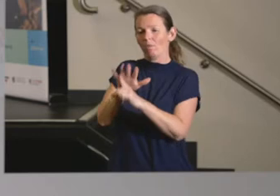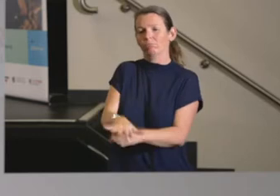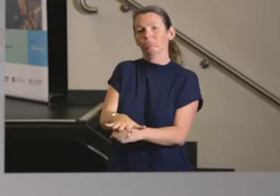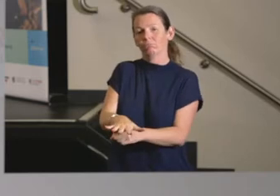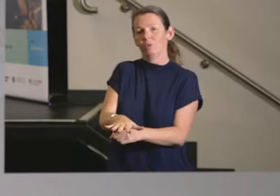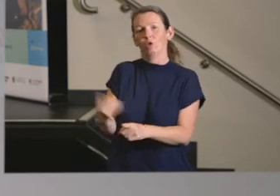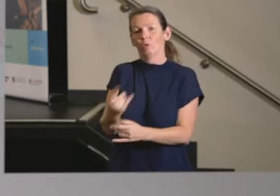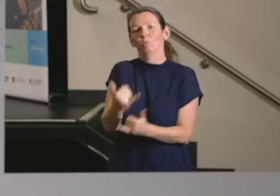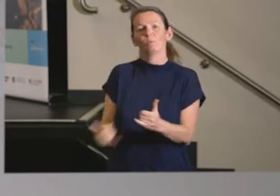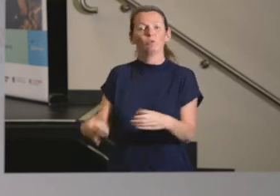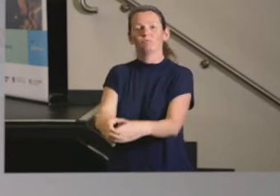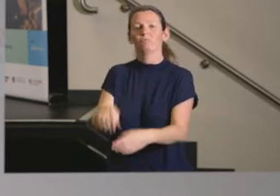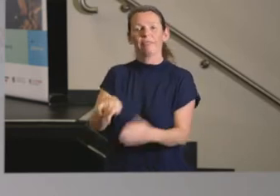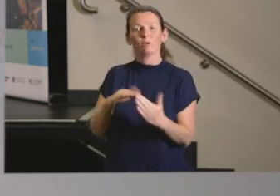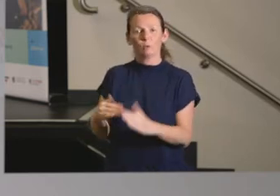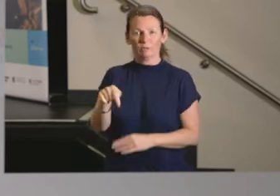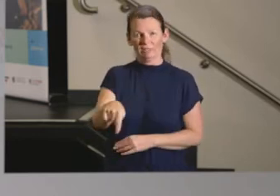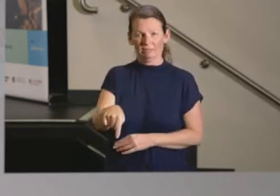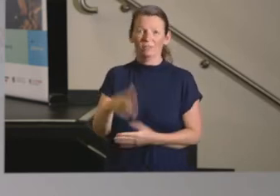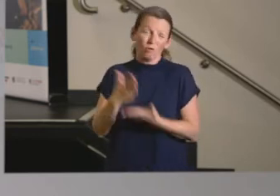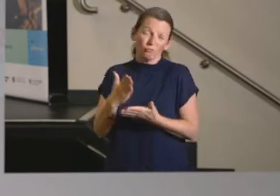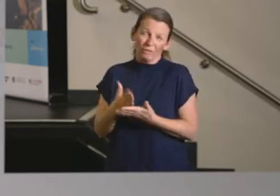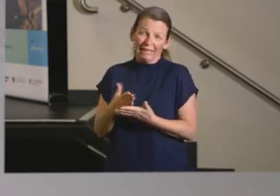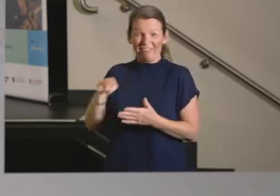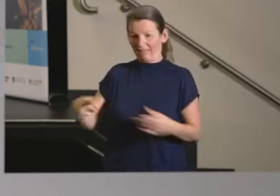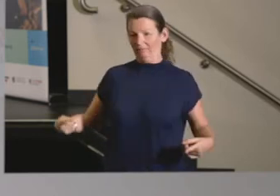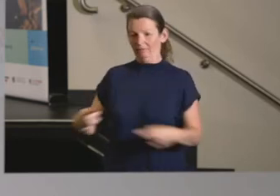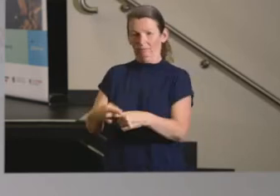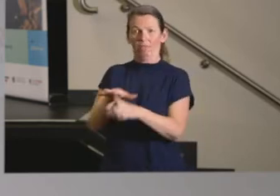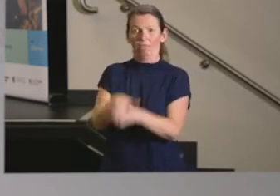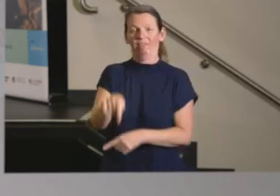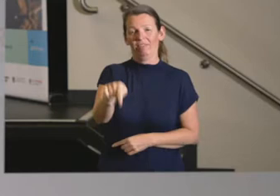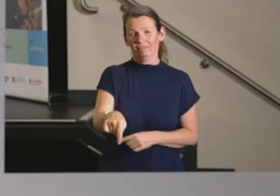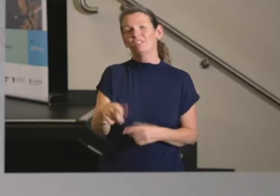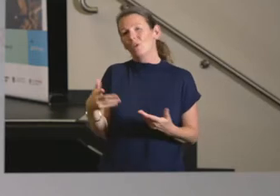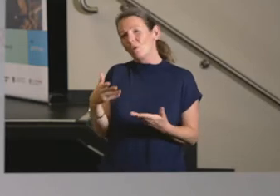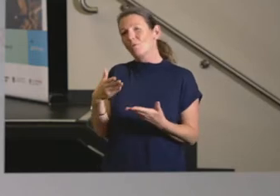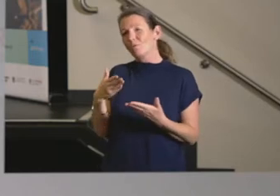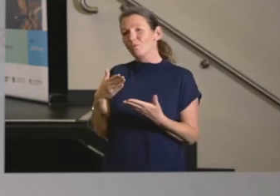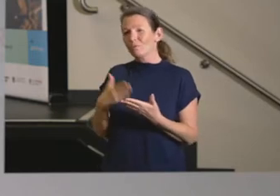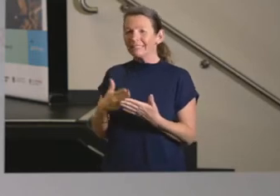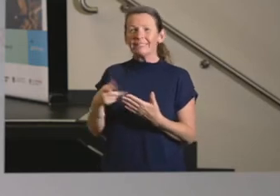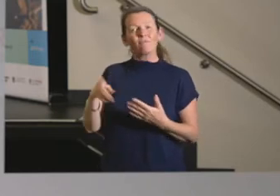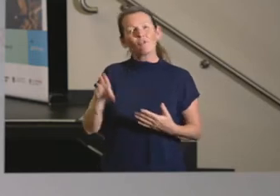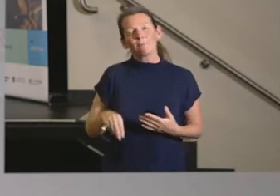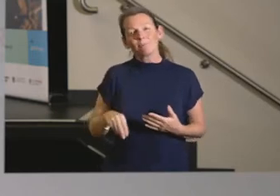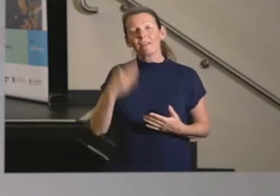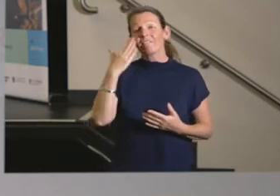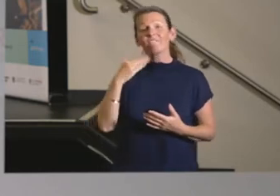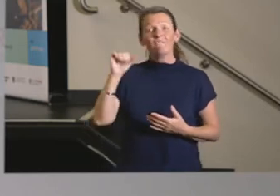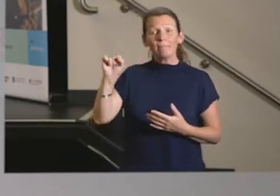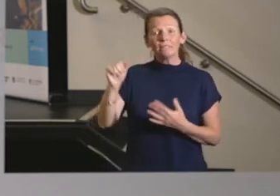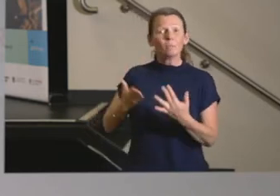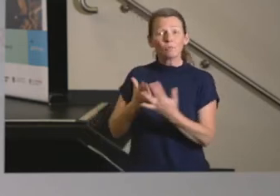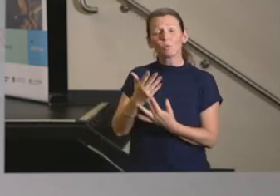most marginalized in society. That is the essence of intersectionality, very much born out of feminist movements